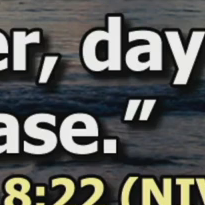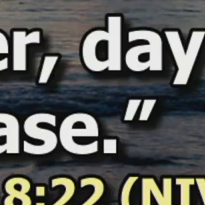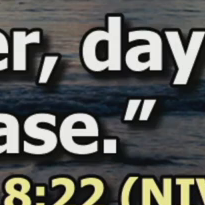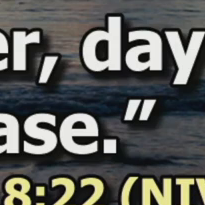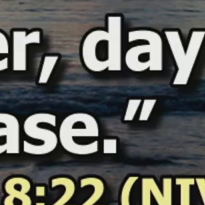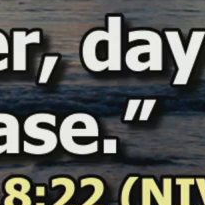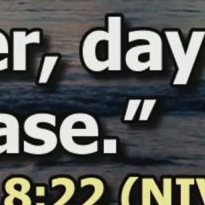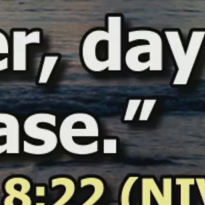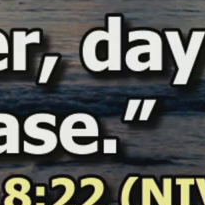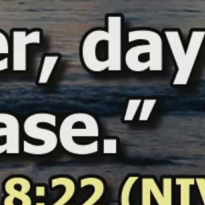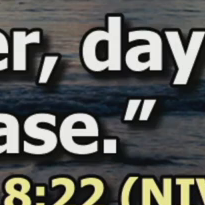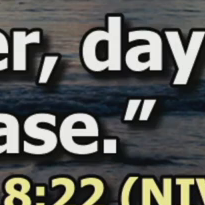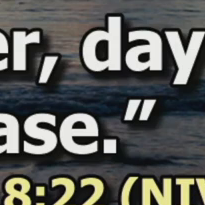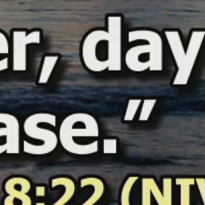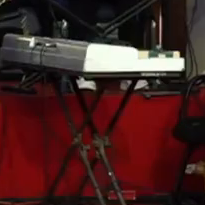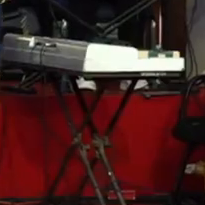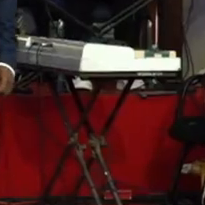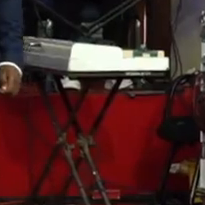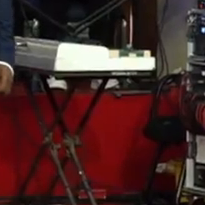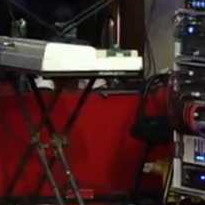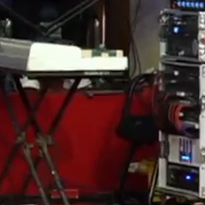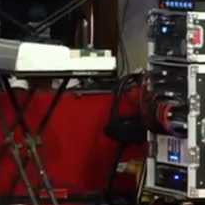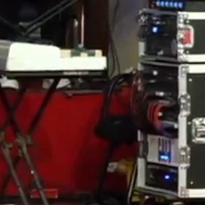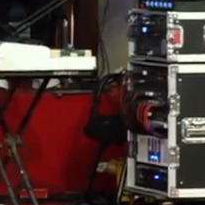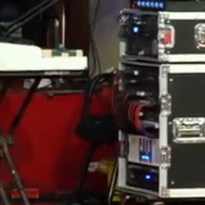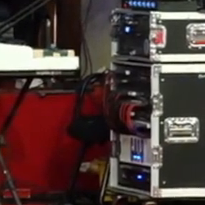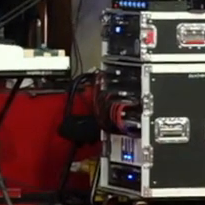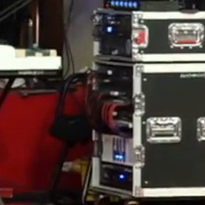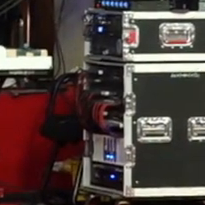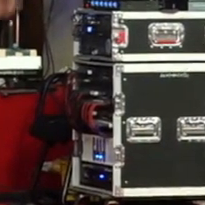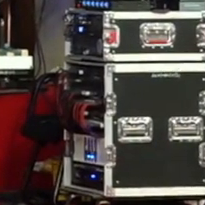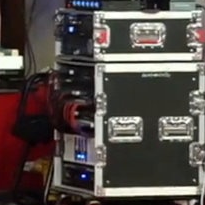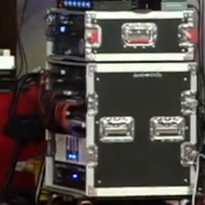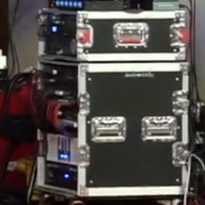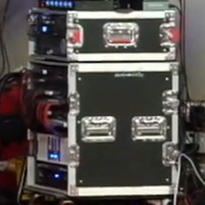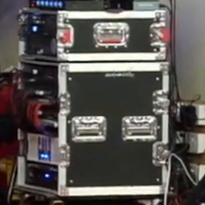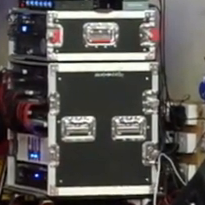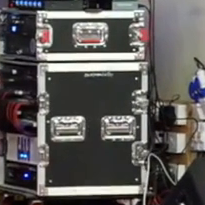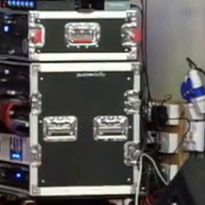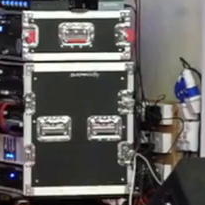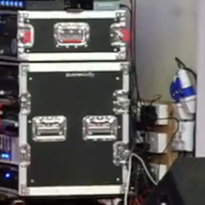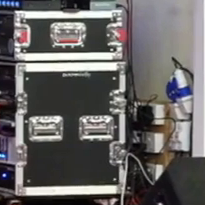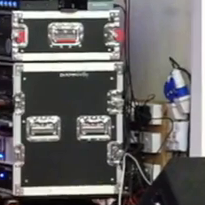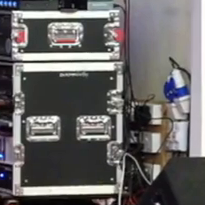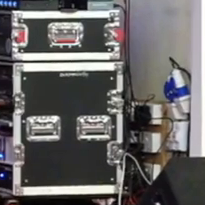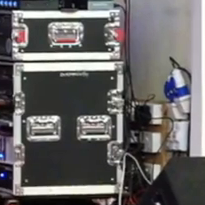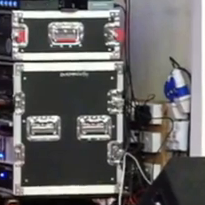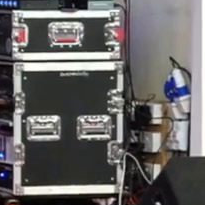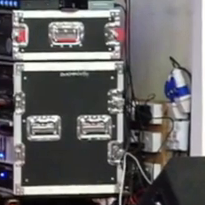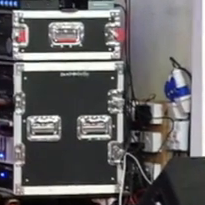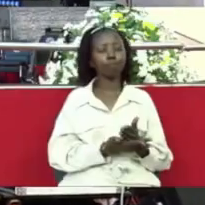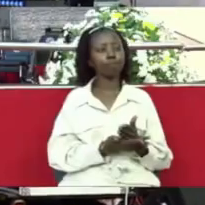hii. Now I want you to tell me, does the earth still exist? Nataka useme nami kwamba ulimwengu bado